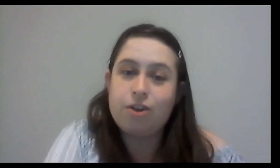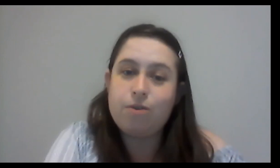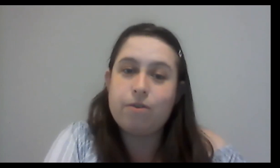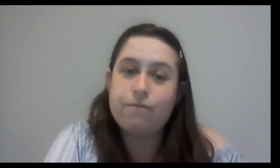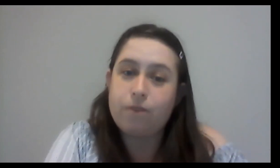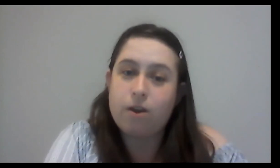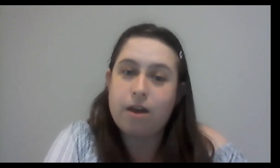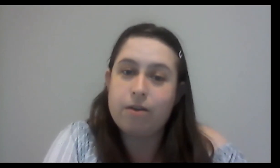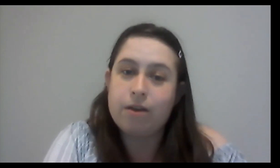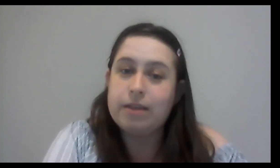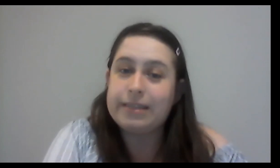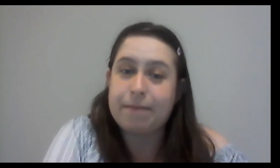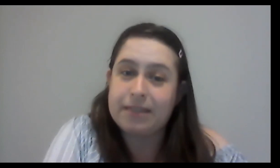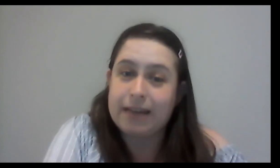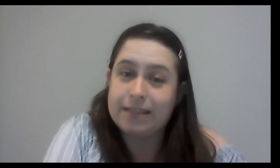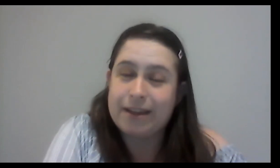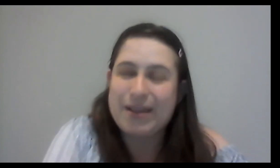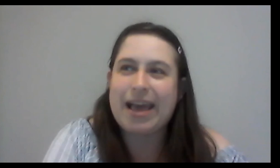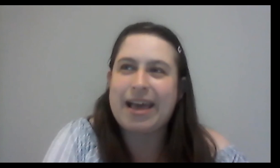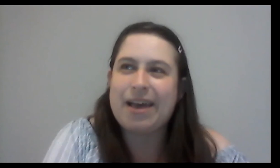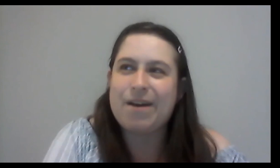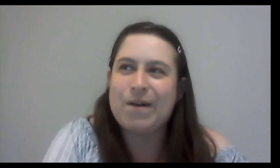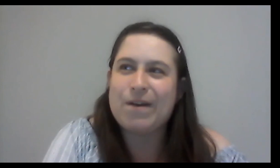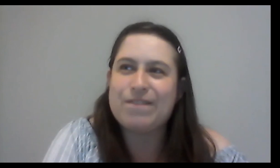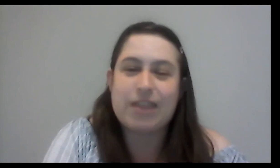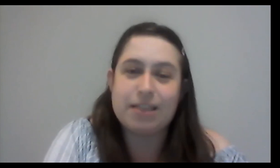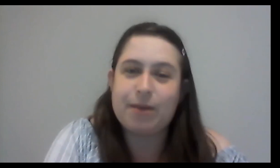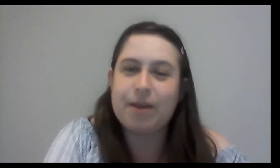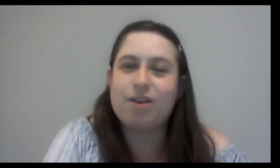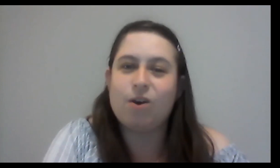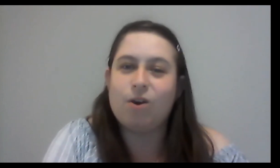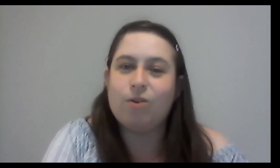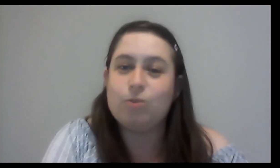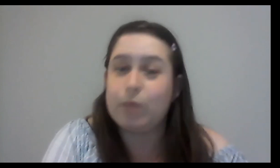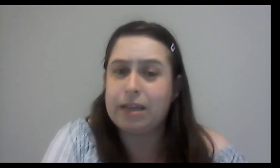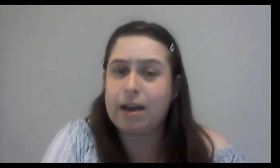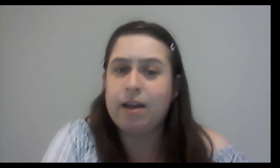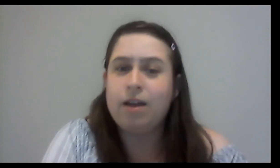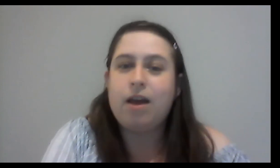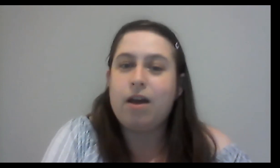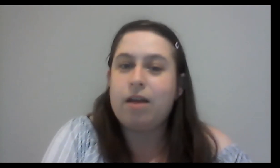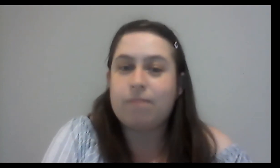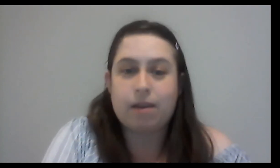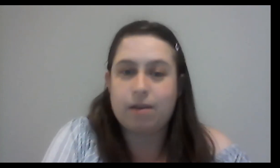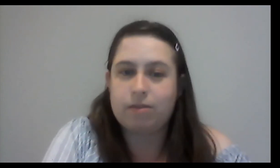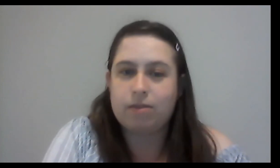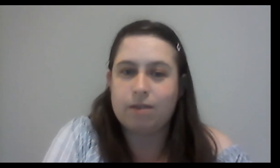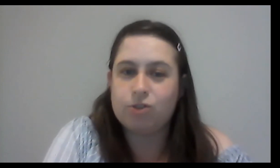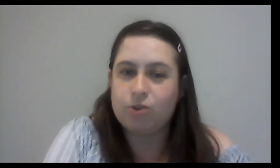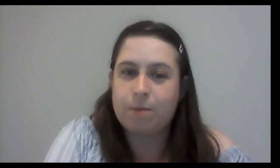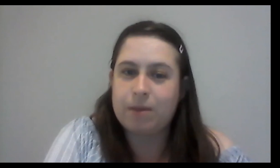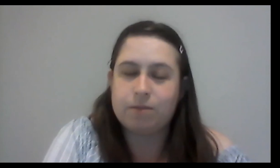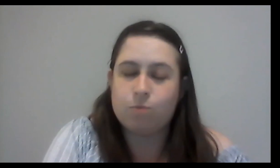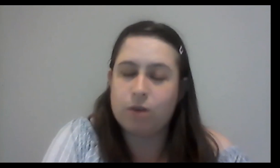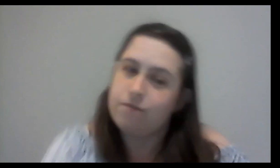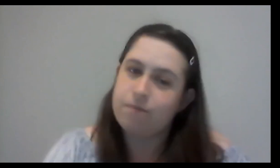do follow Snap the Stiletto on Facebook, on Twitter. I'm sure